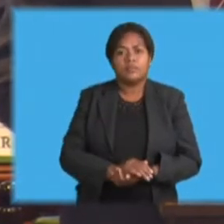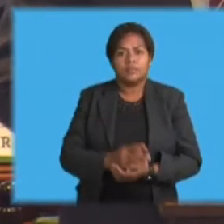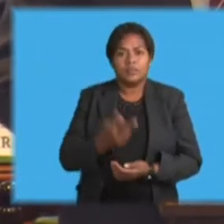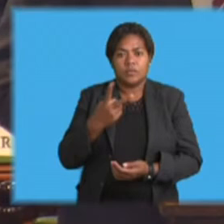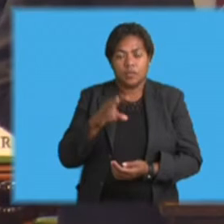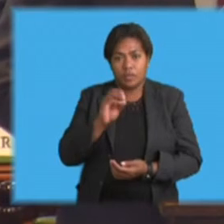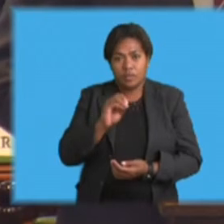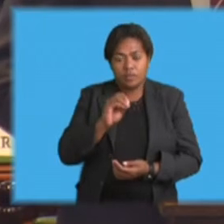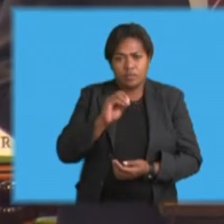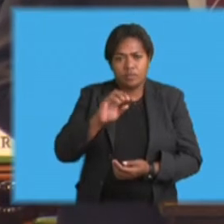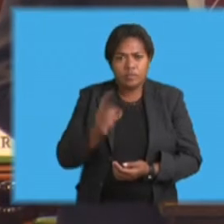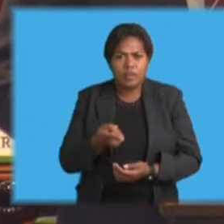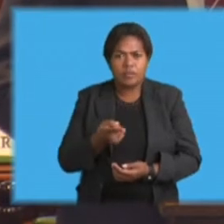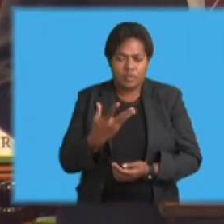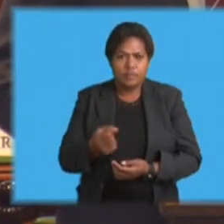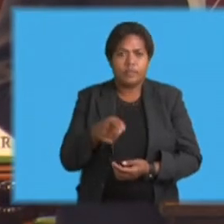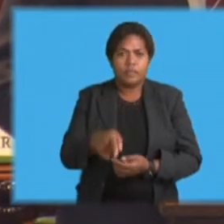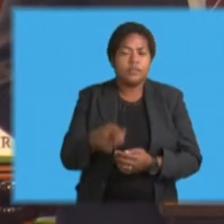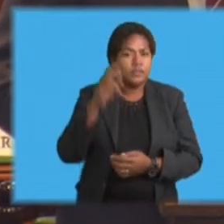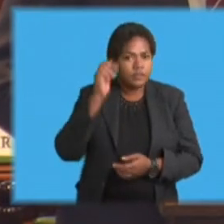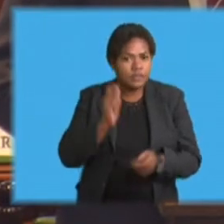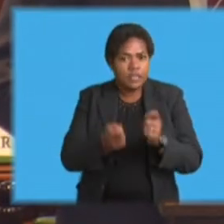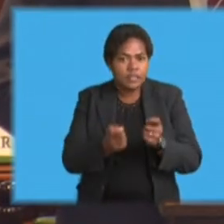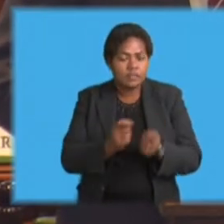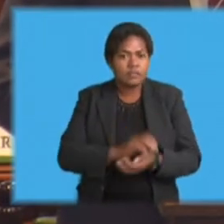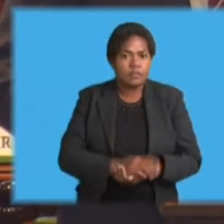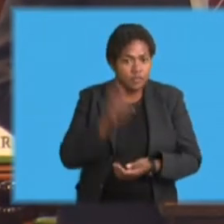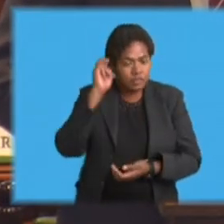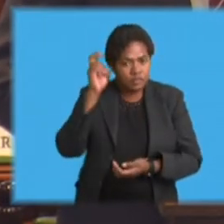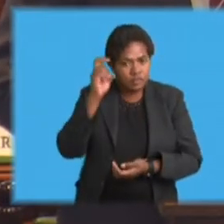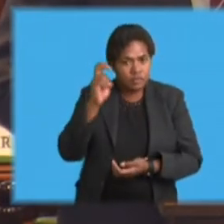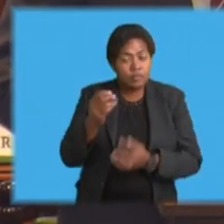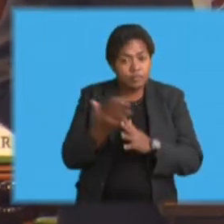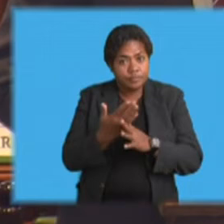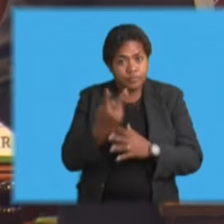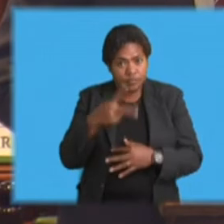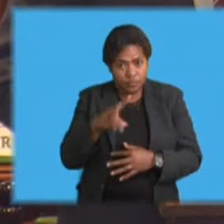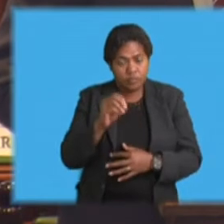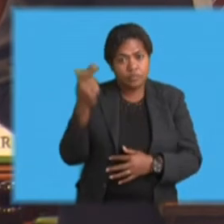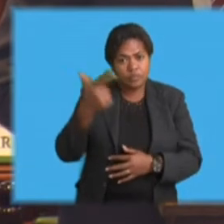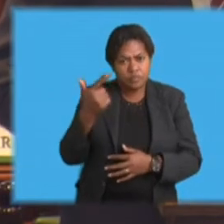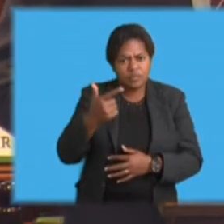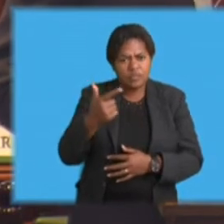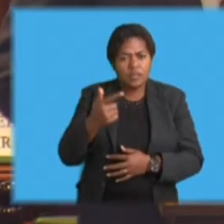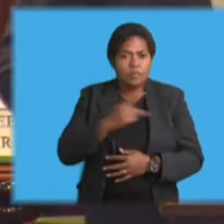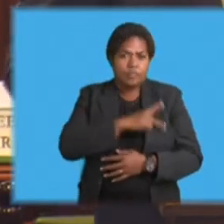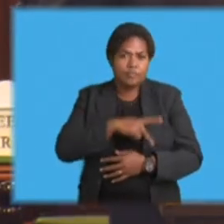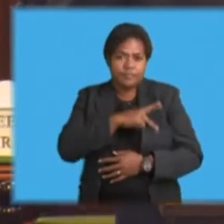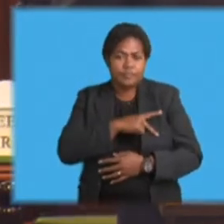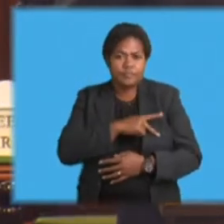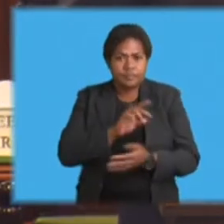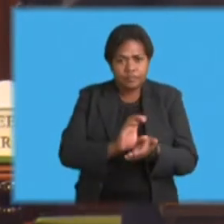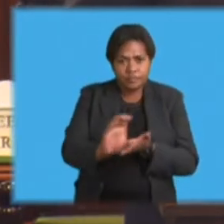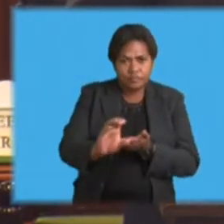20,406 clients undertook this testing. And in between 2017 and 2018, professional counseling and aptitude tests